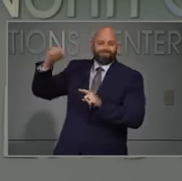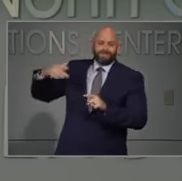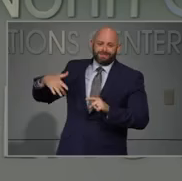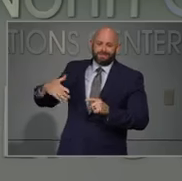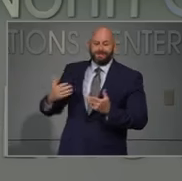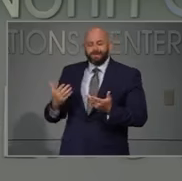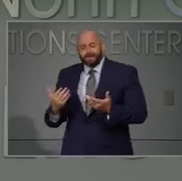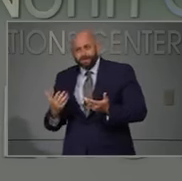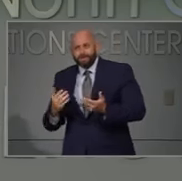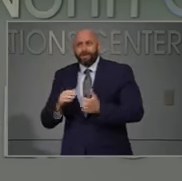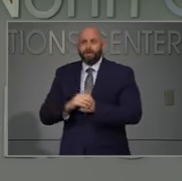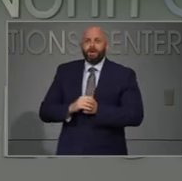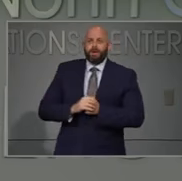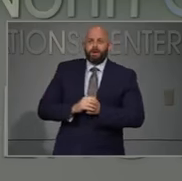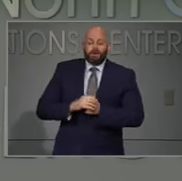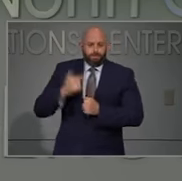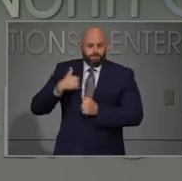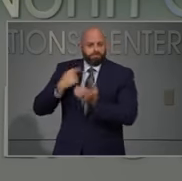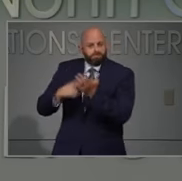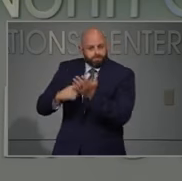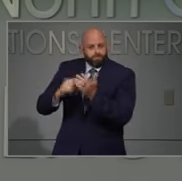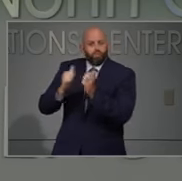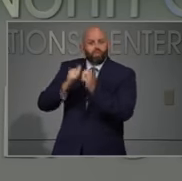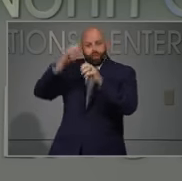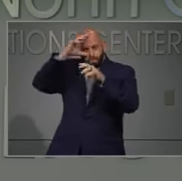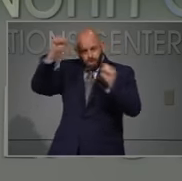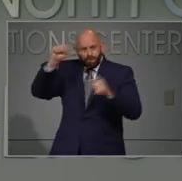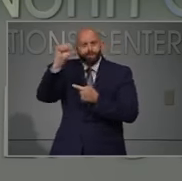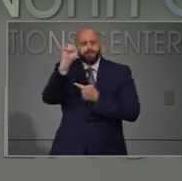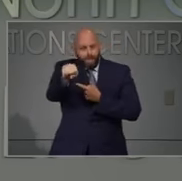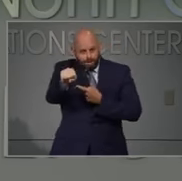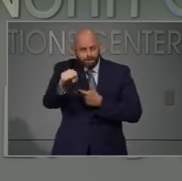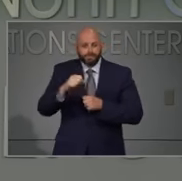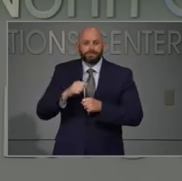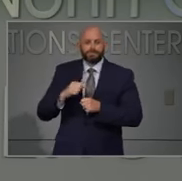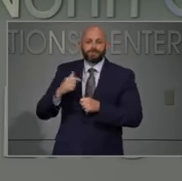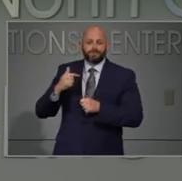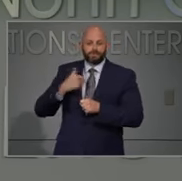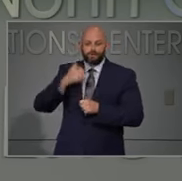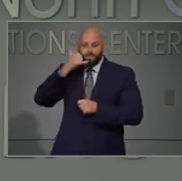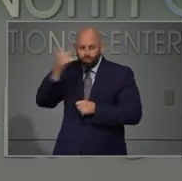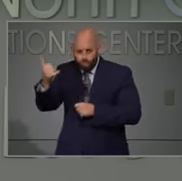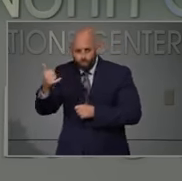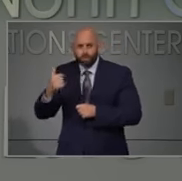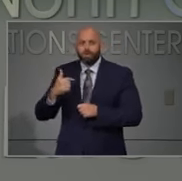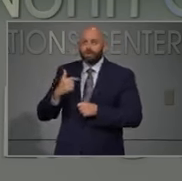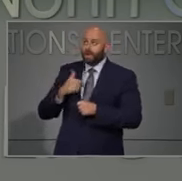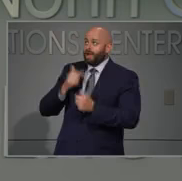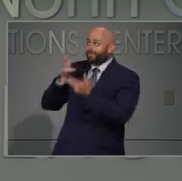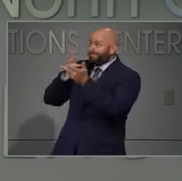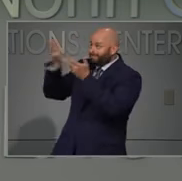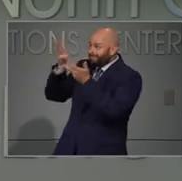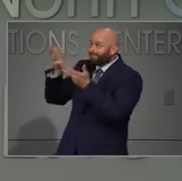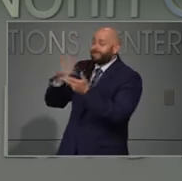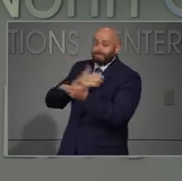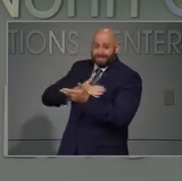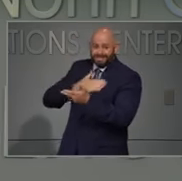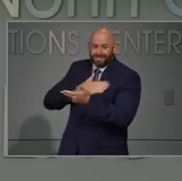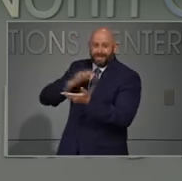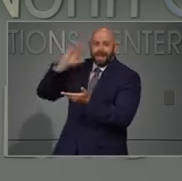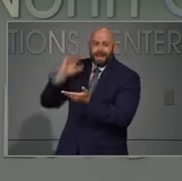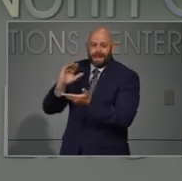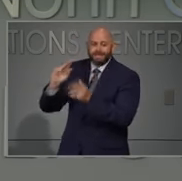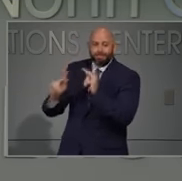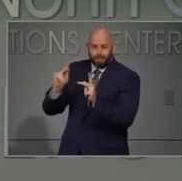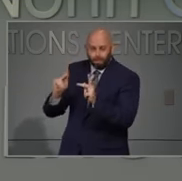my discussions with the president, I did talk about wanting to scale down the convention and commended